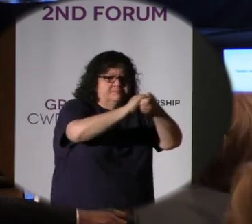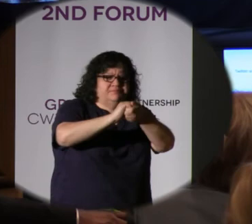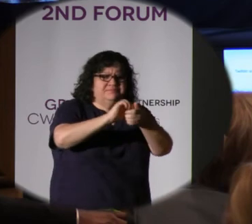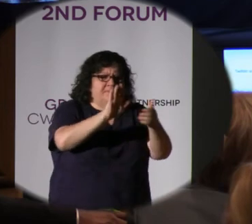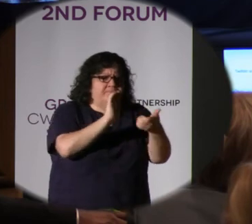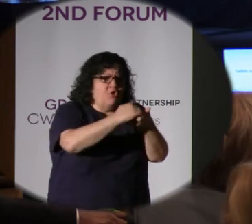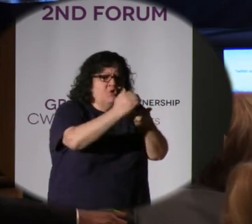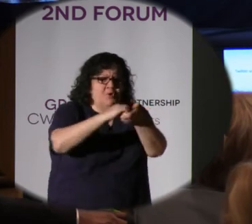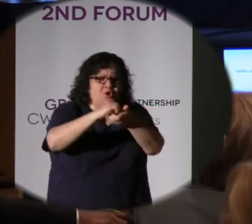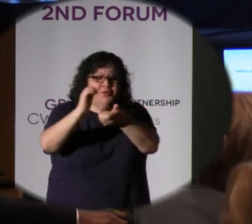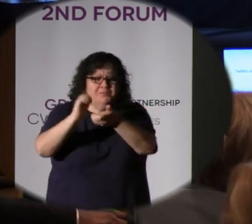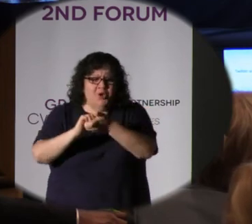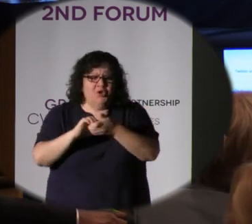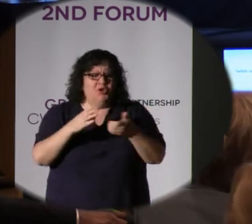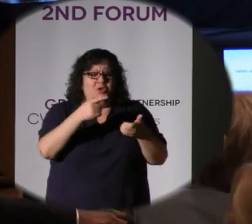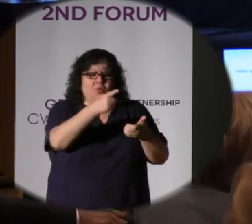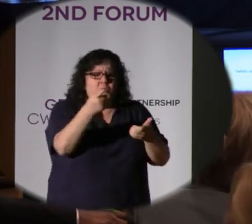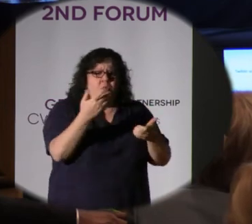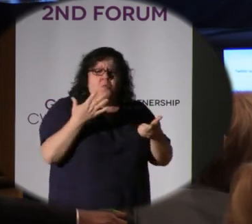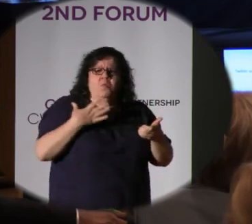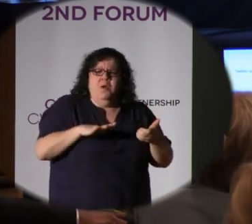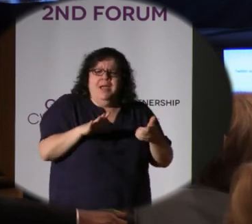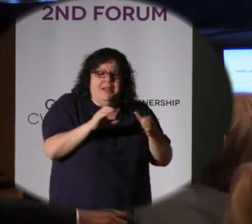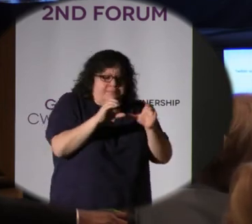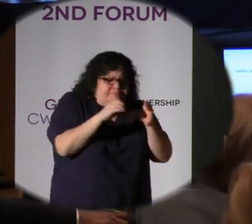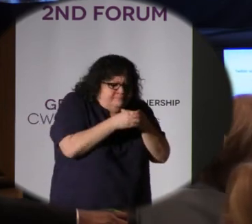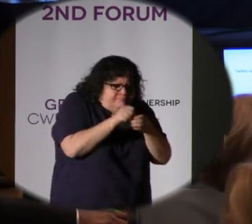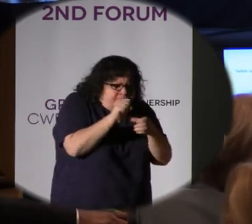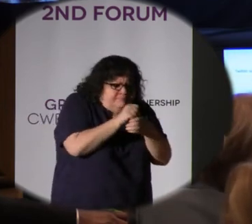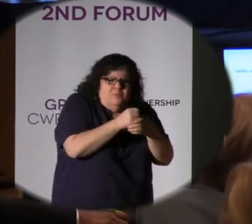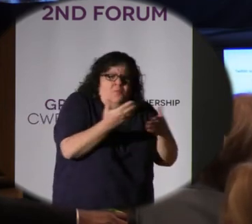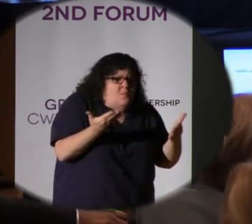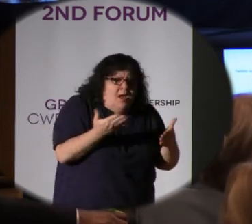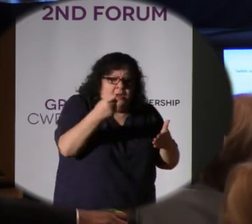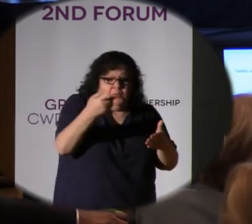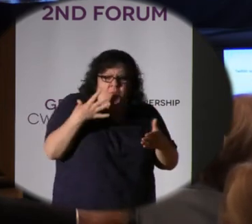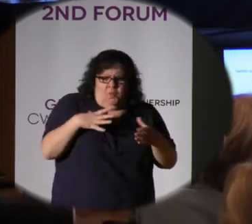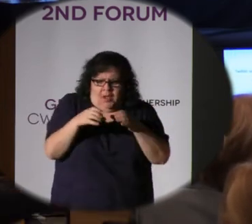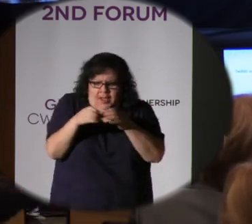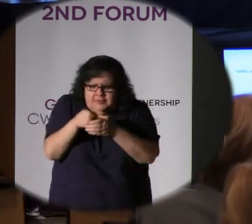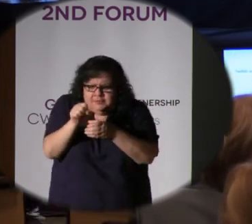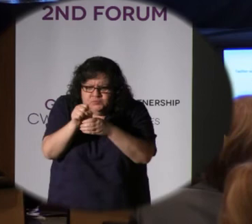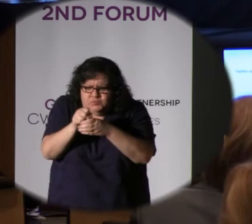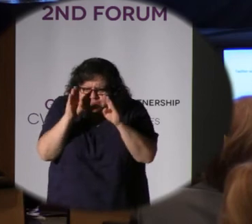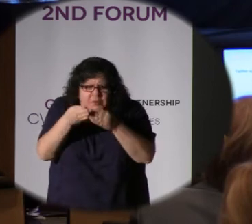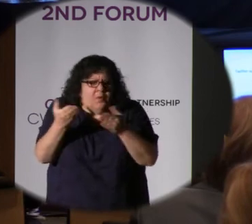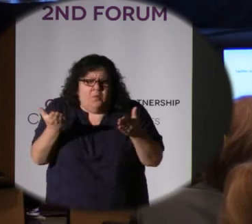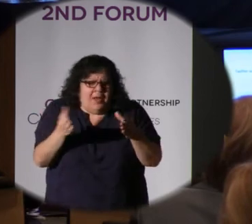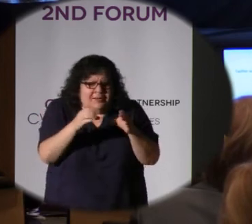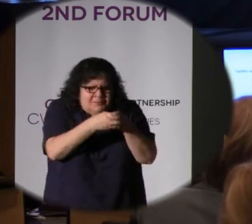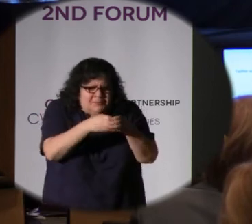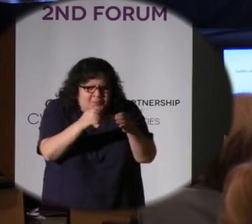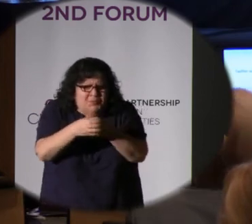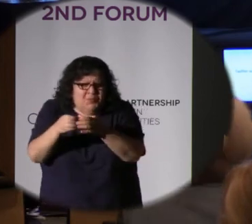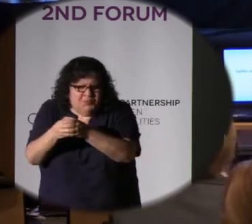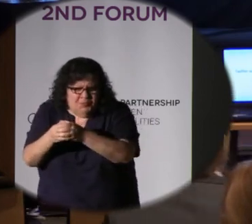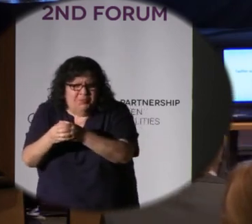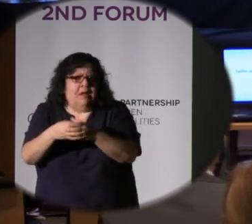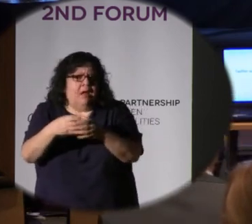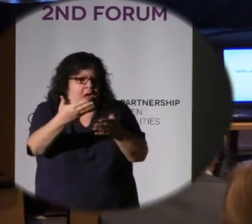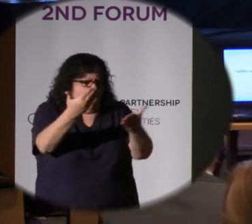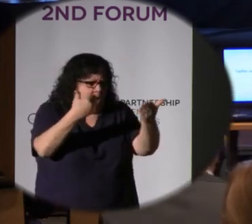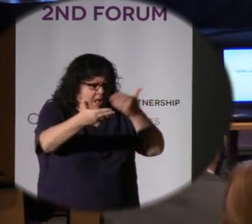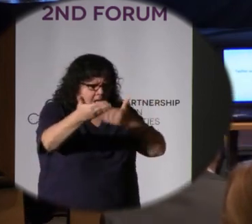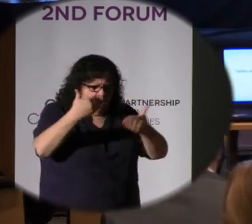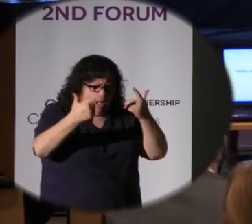and everything. As we had time to consult on the ECD task force in advance, we considered that this